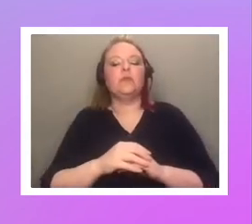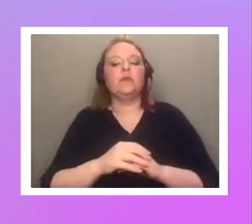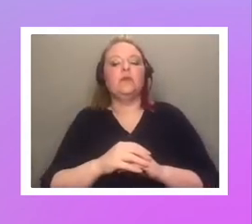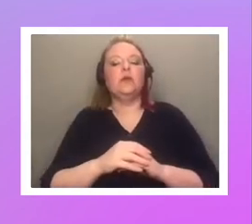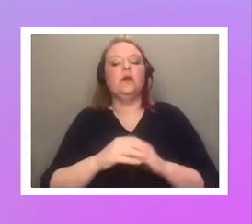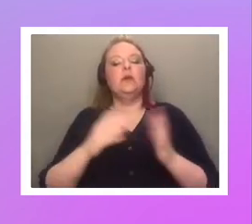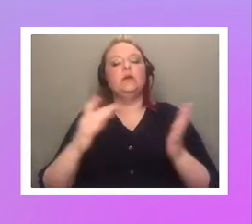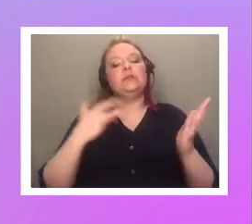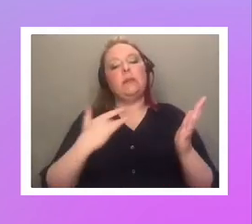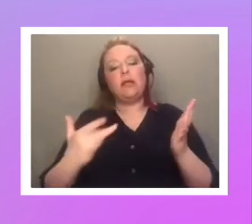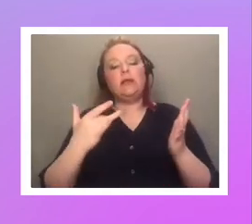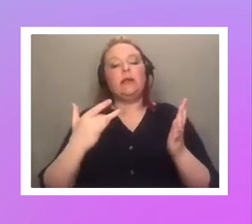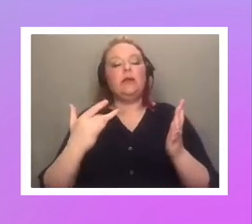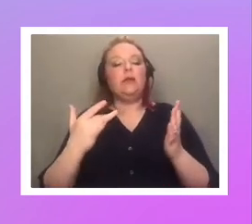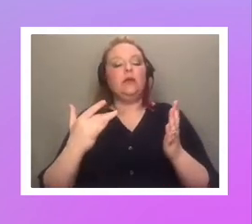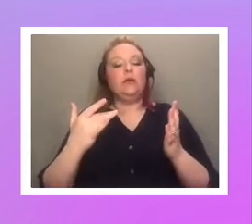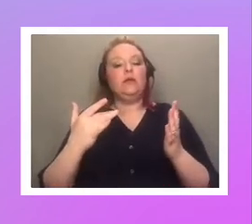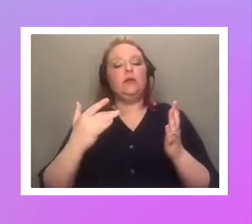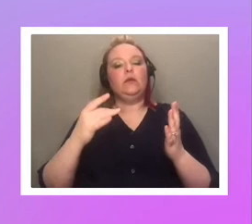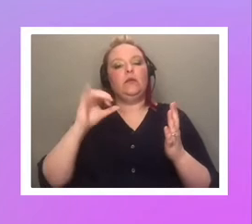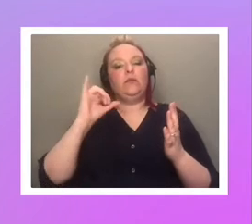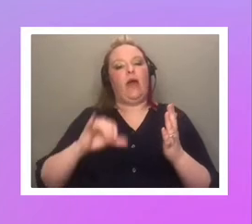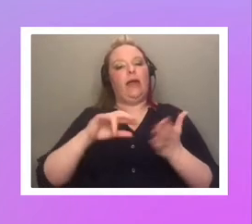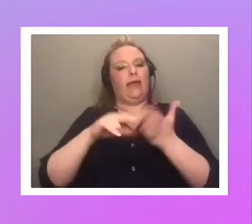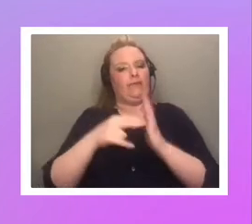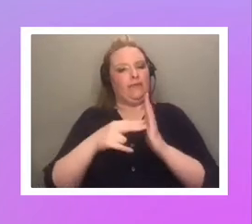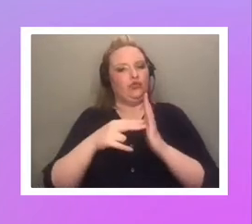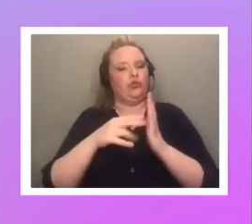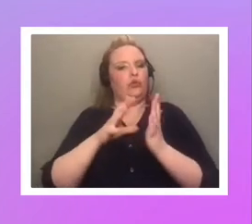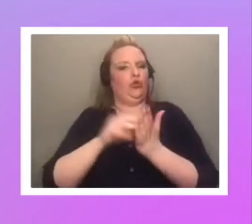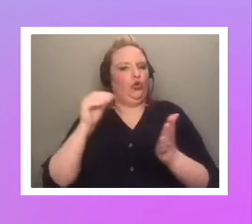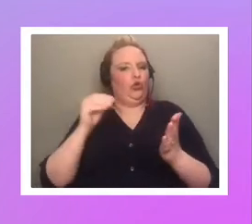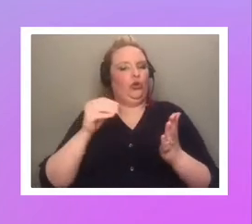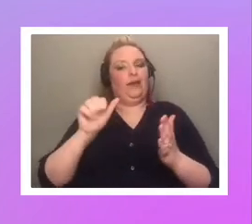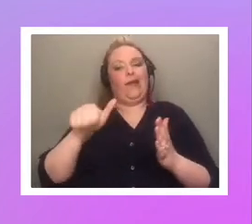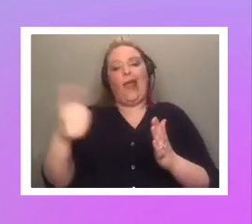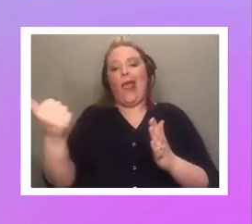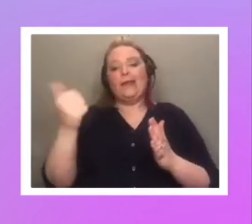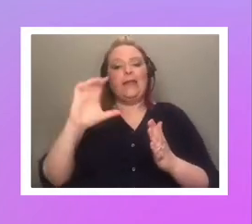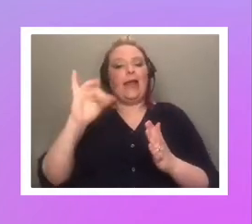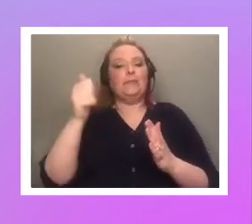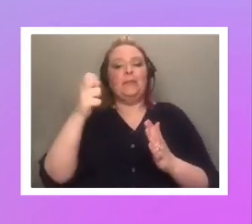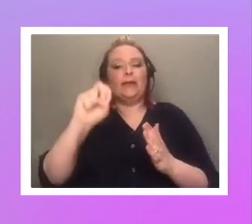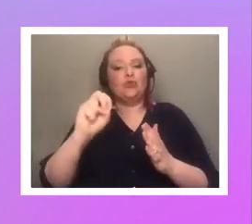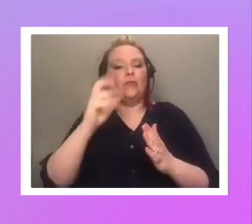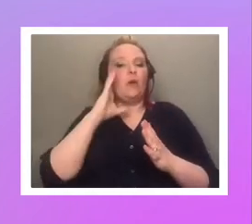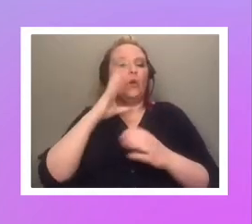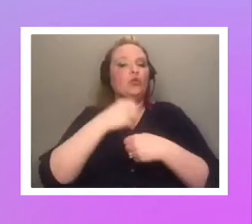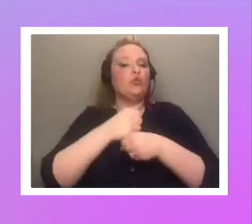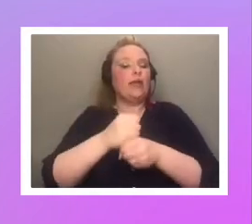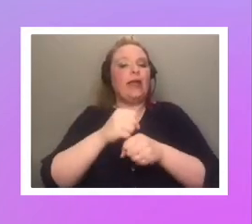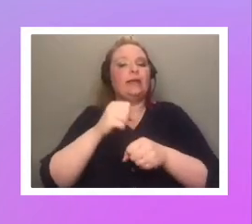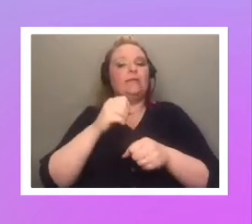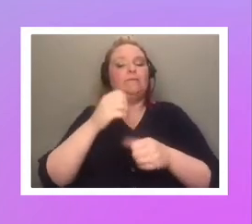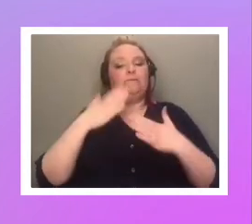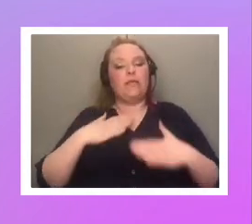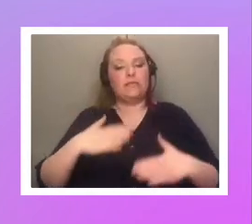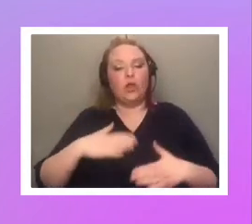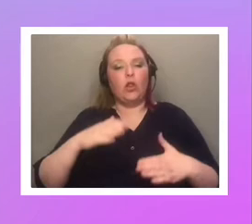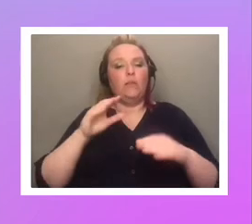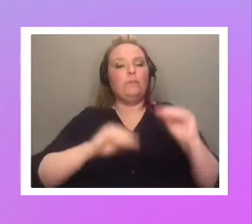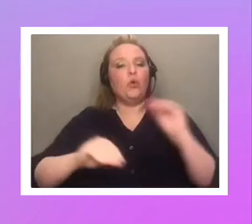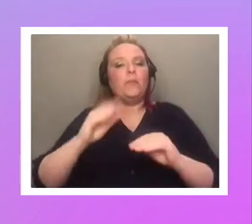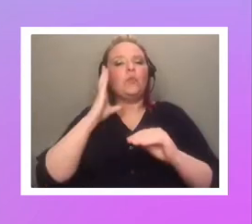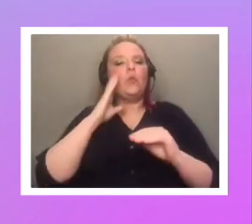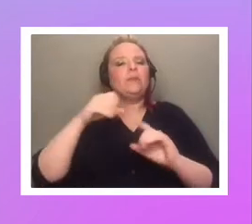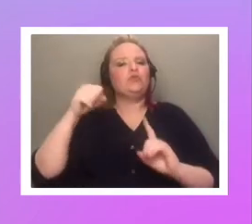so generally speaking, what we can take from that definition is that any animation effect that creates the illusion of physical movement is one that could be potentially